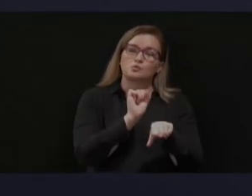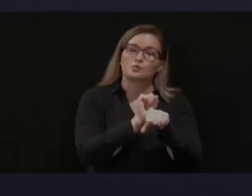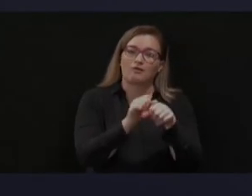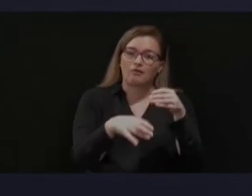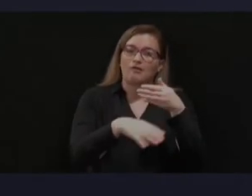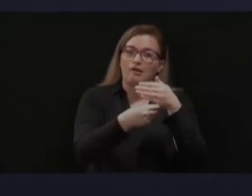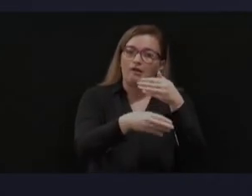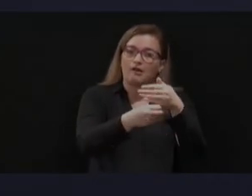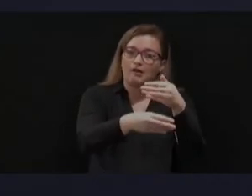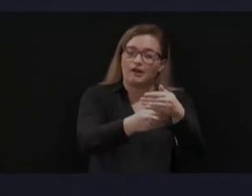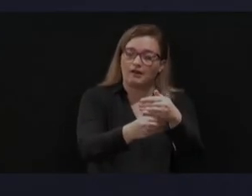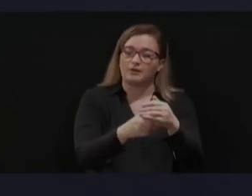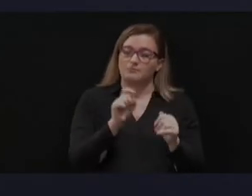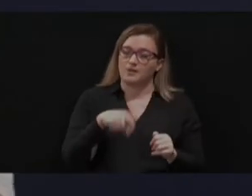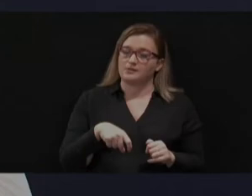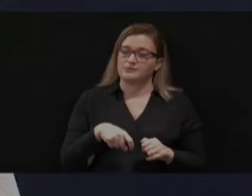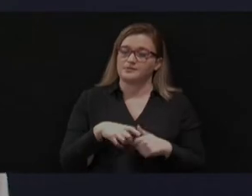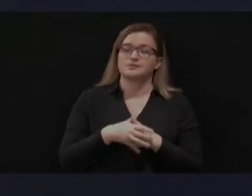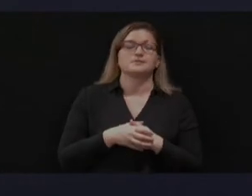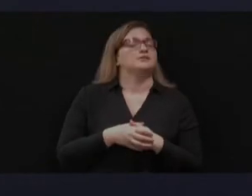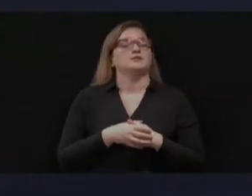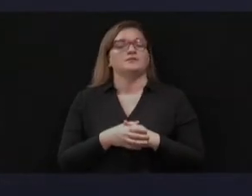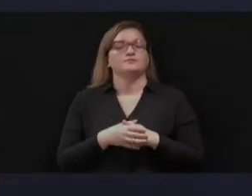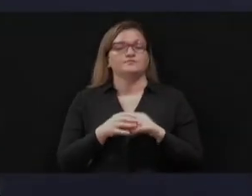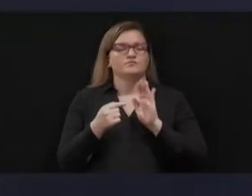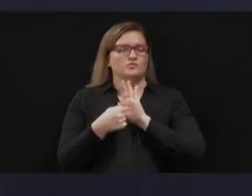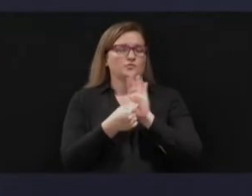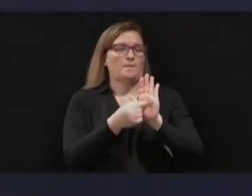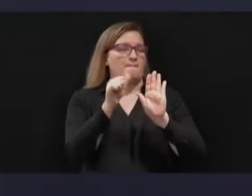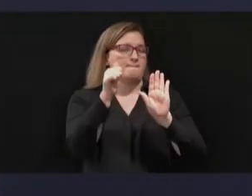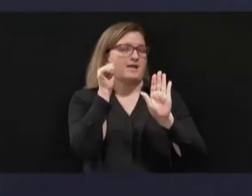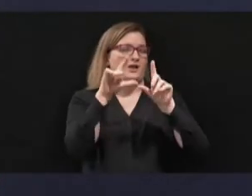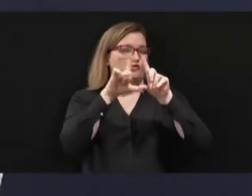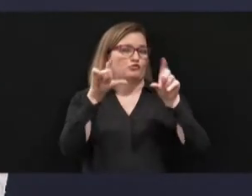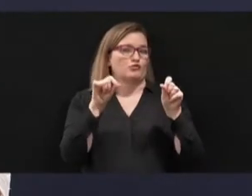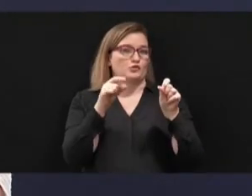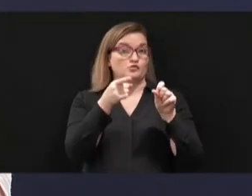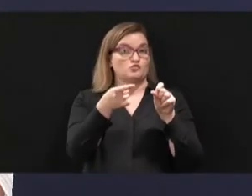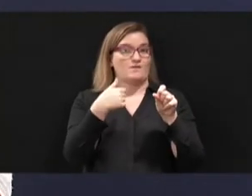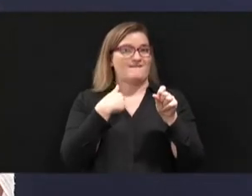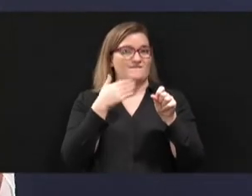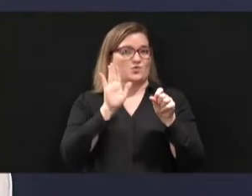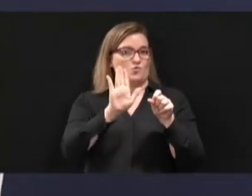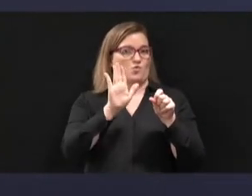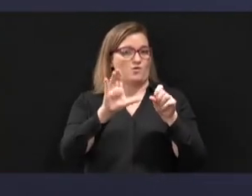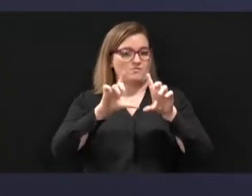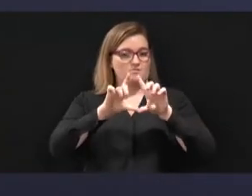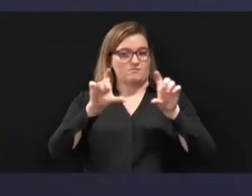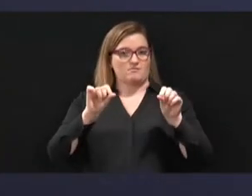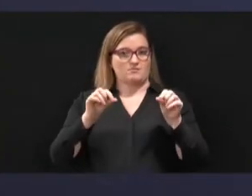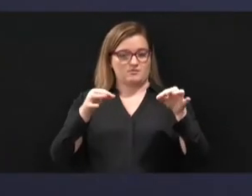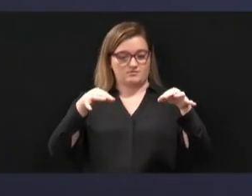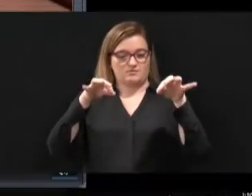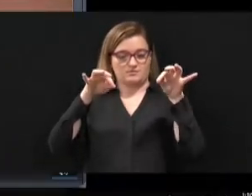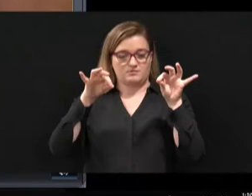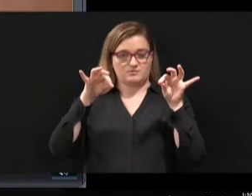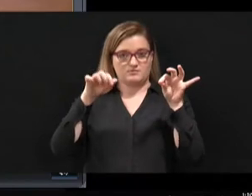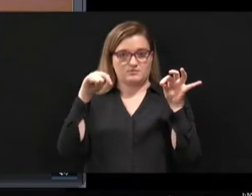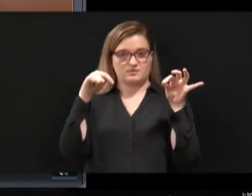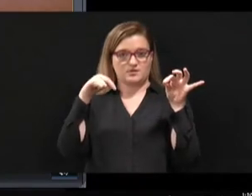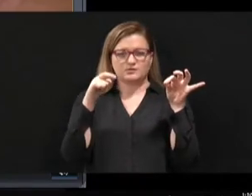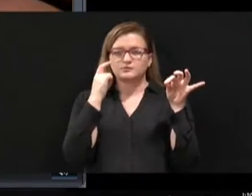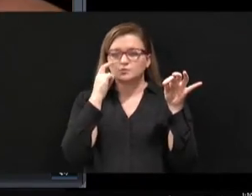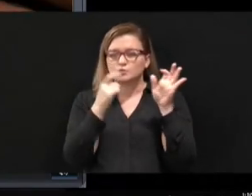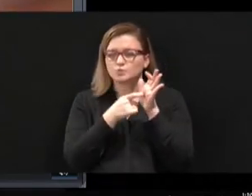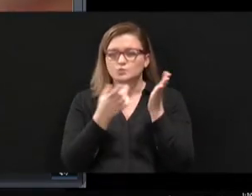Okay, I want to show you the back of the cards. So when you get yours out, you will